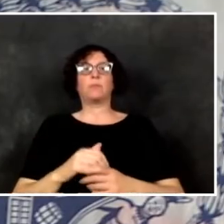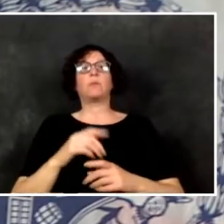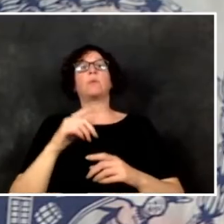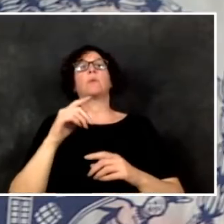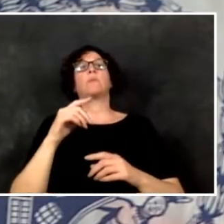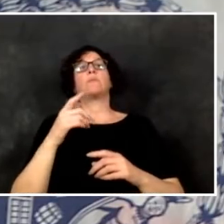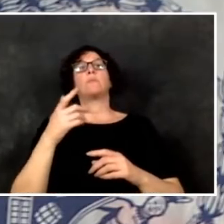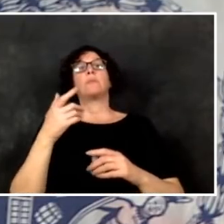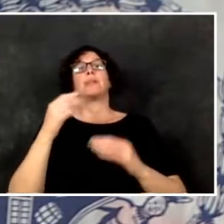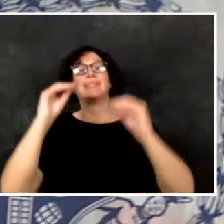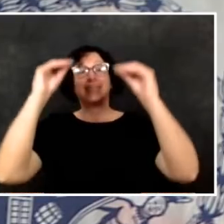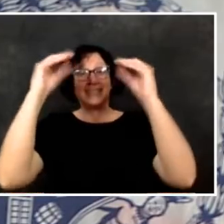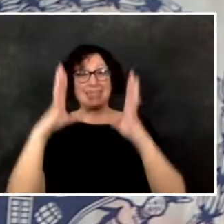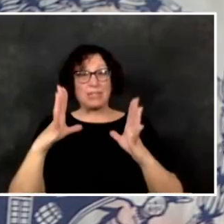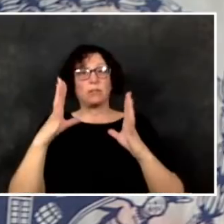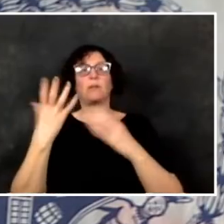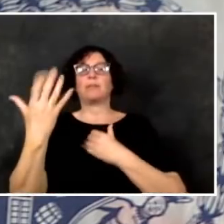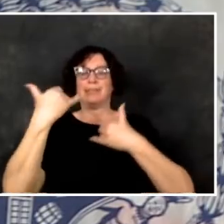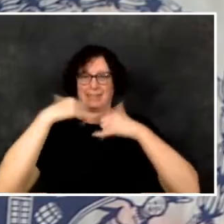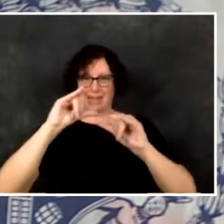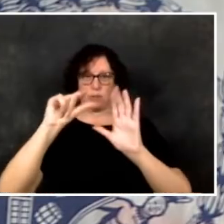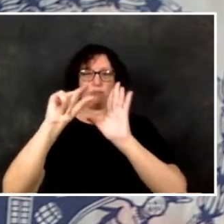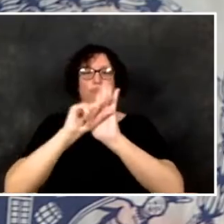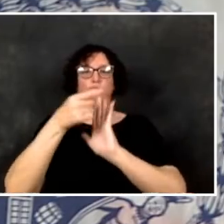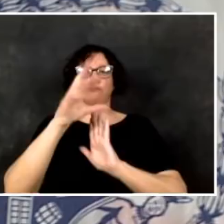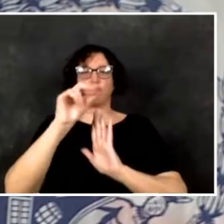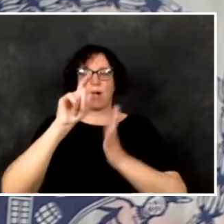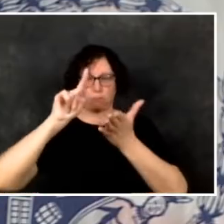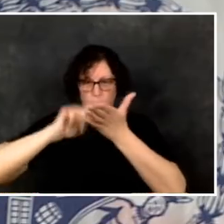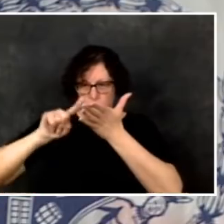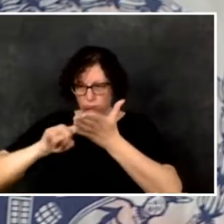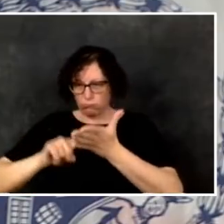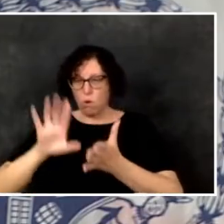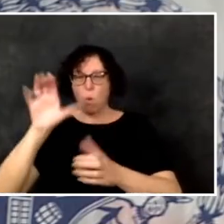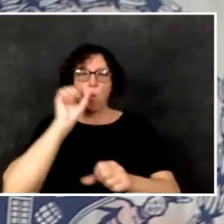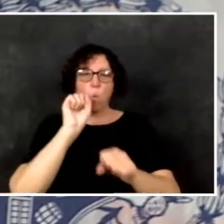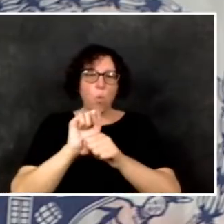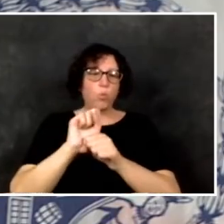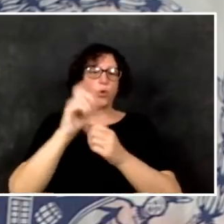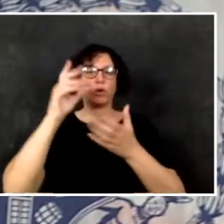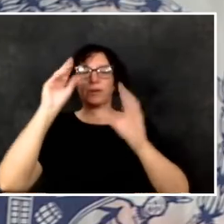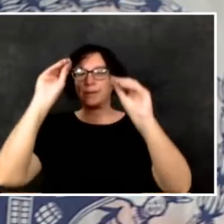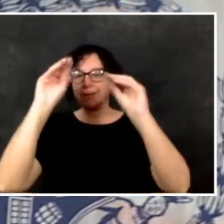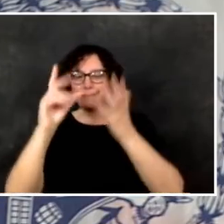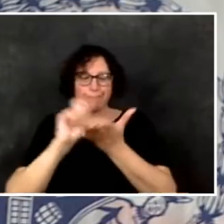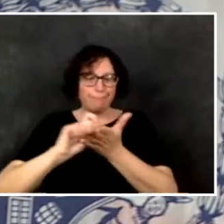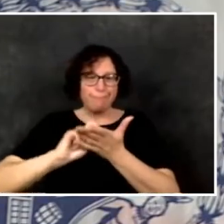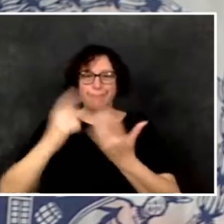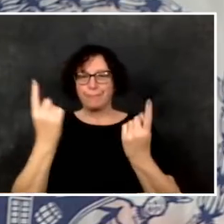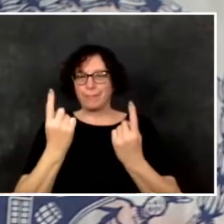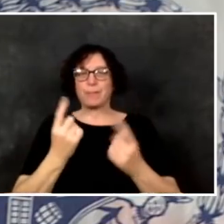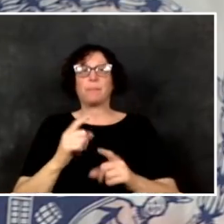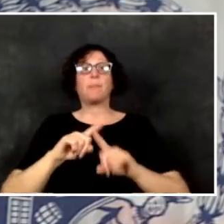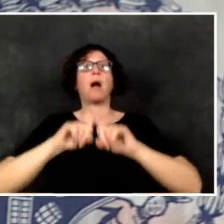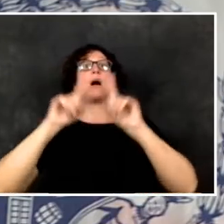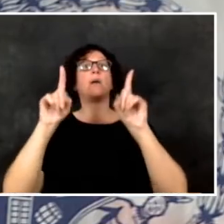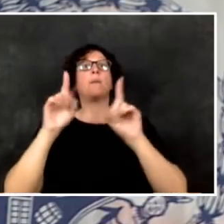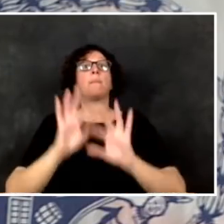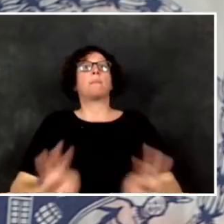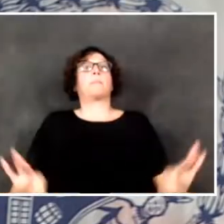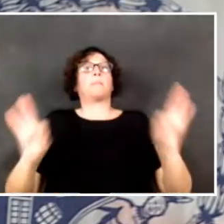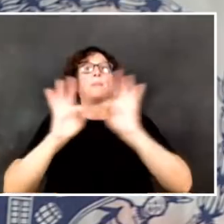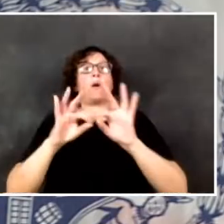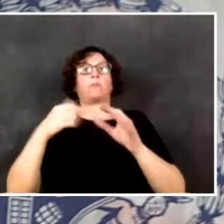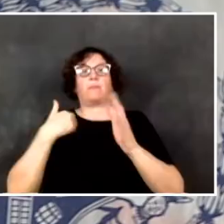doing and how they're assigning grades, only because, as we've mentioned, not everyone has a device yet. So some